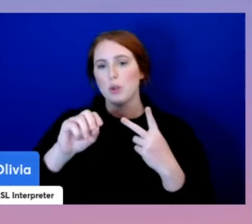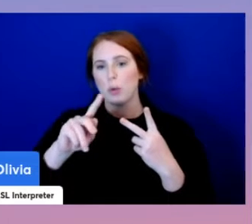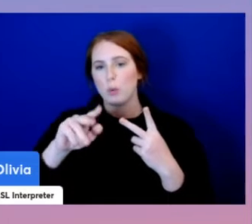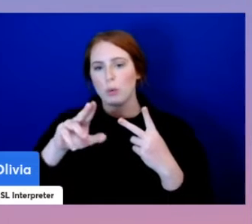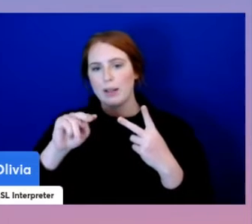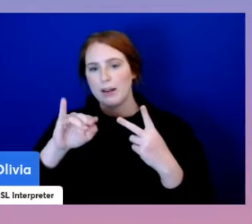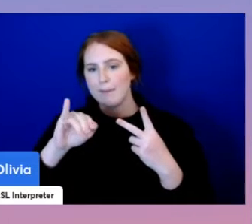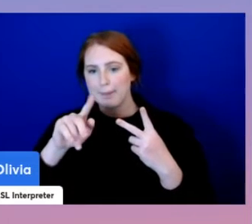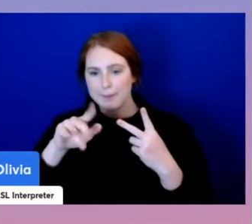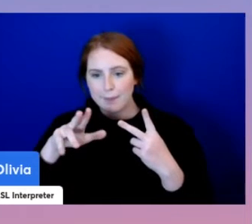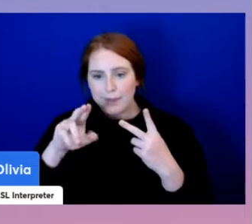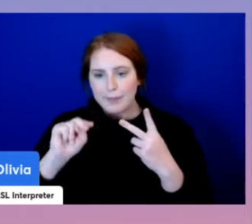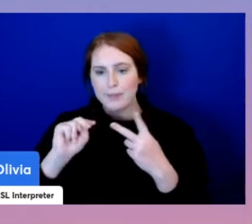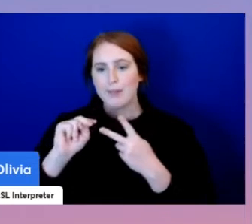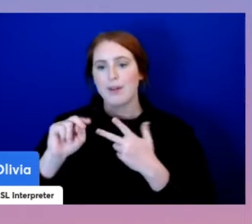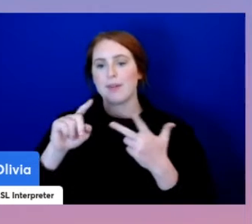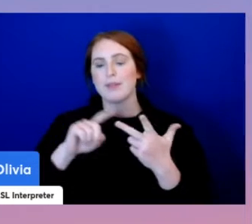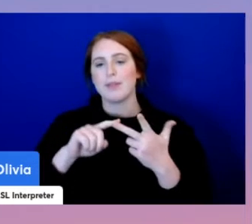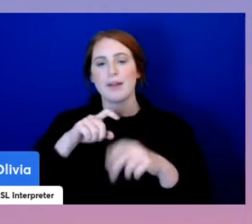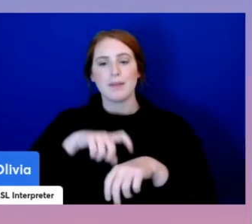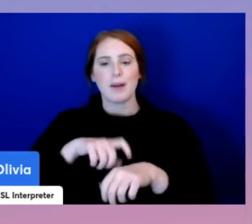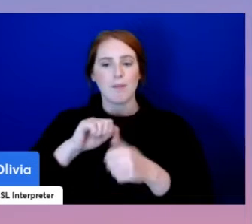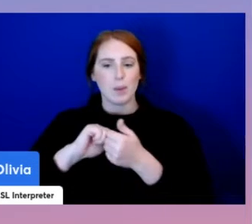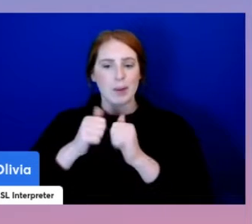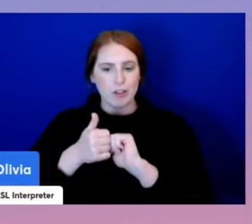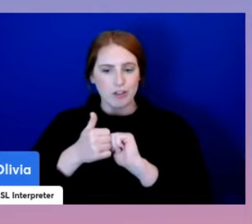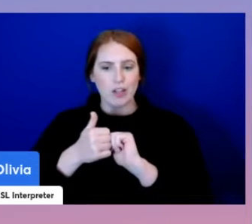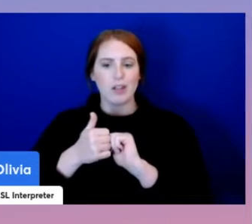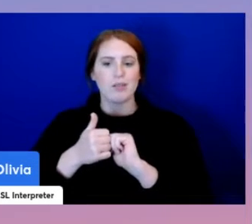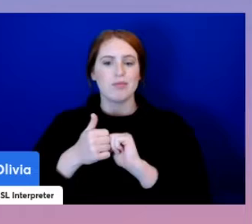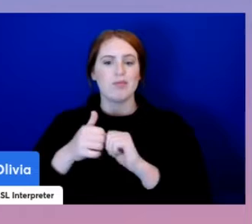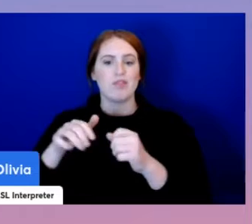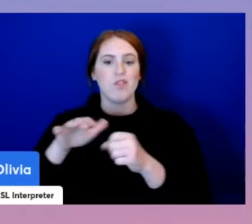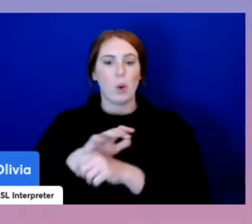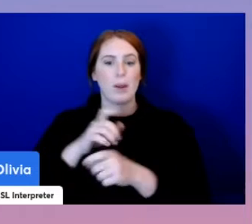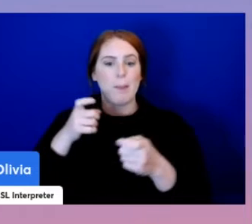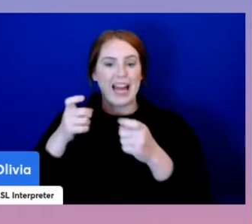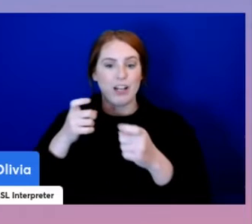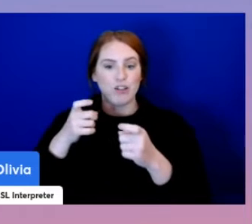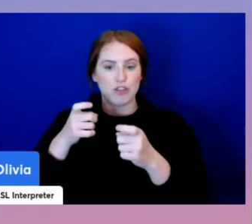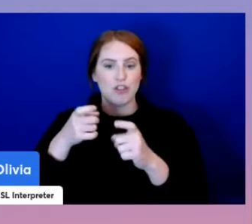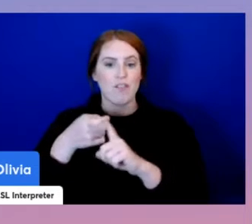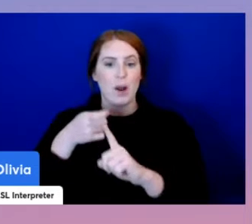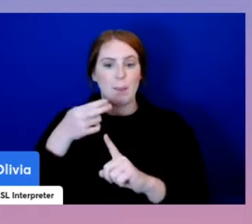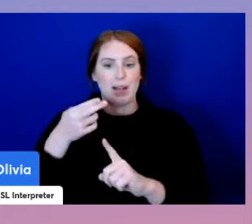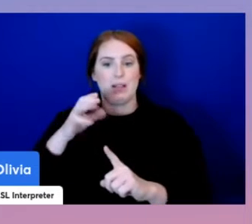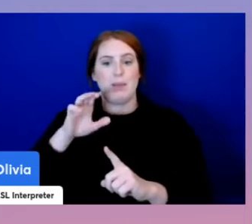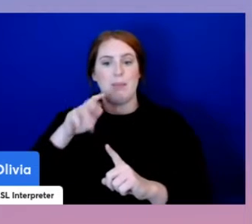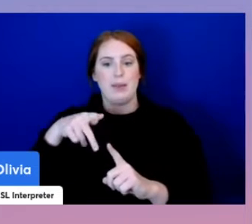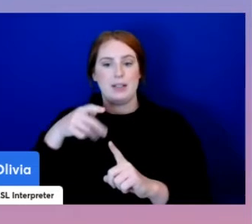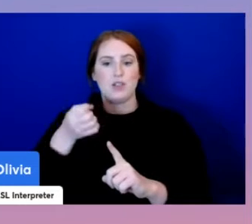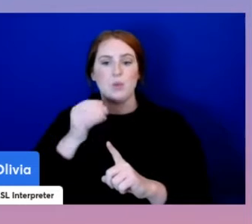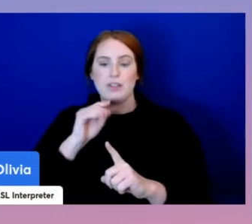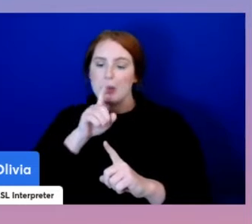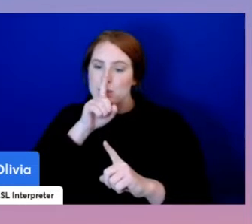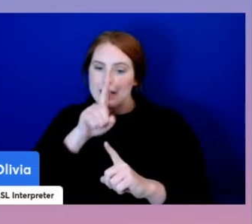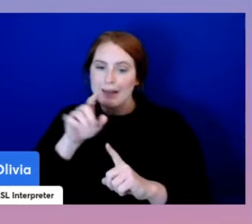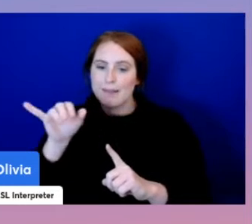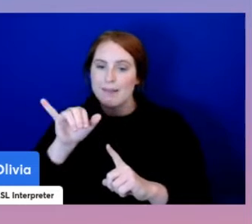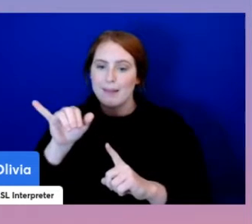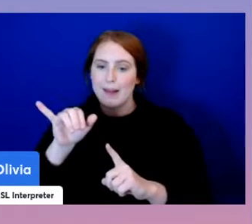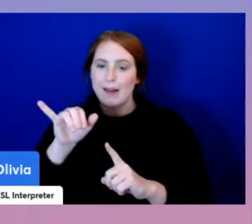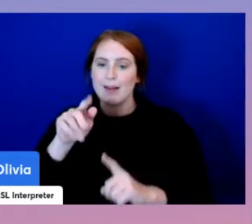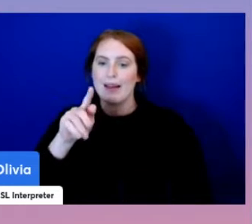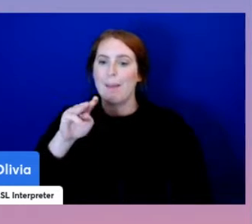transformation within fully managed from HCP cluster. So it's like a KMS, like a key management